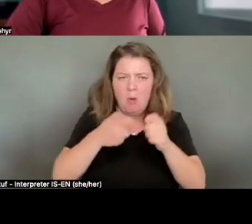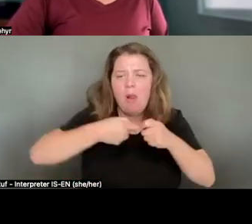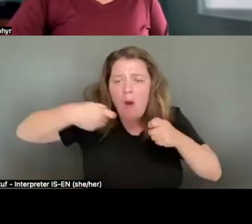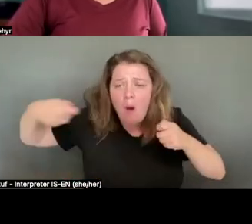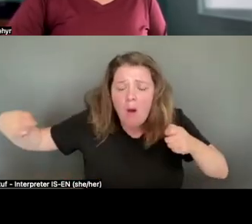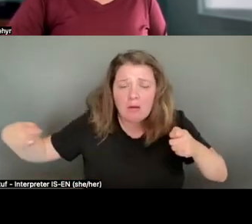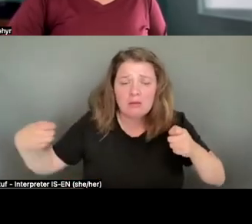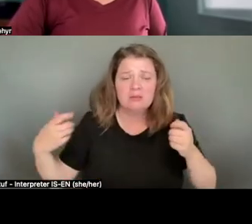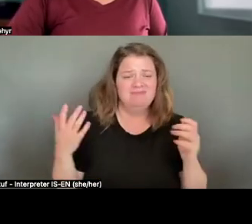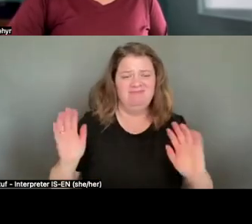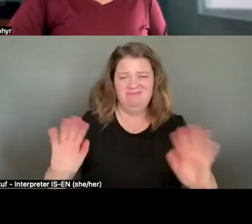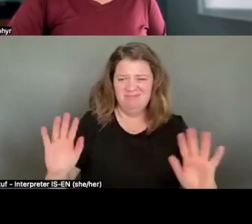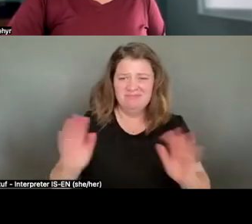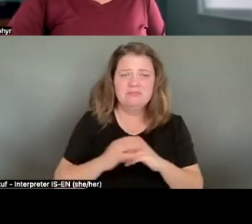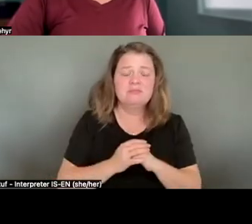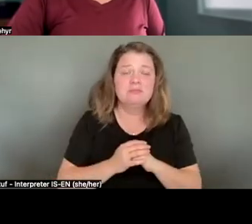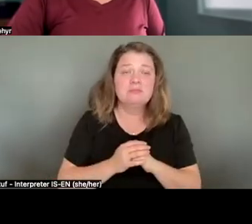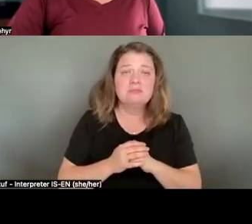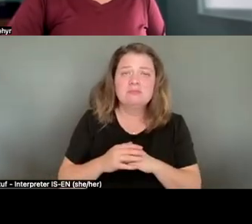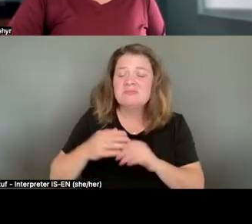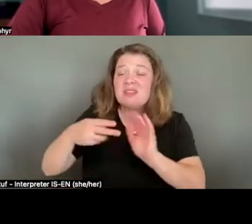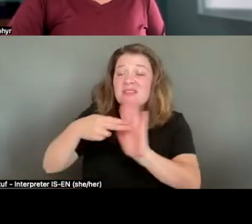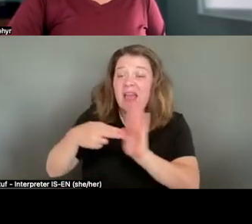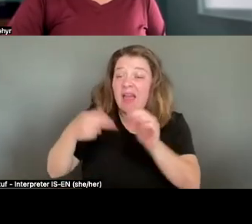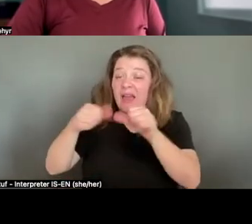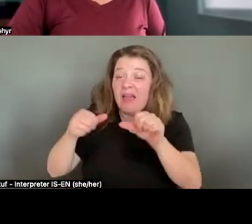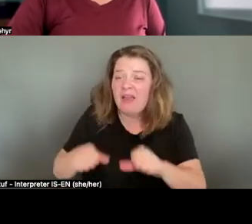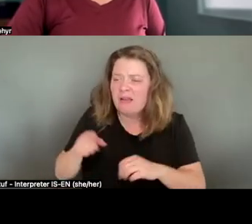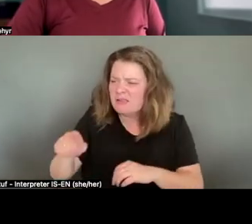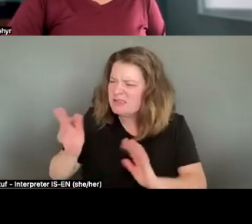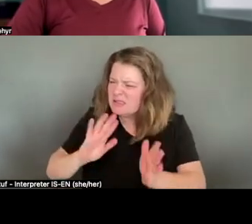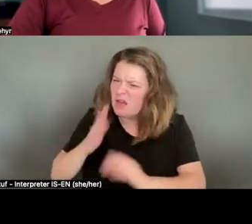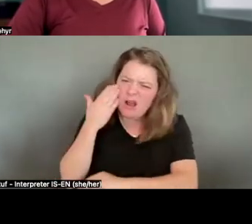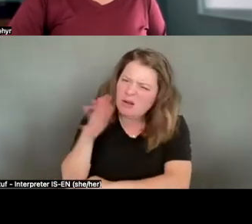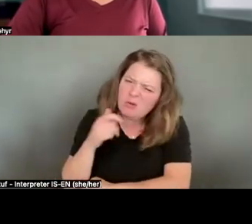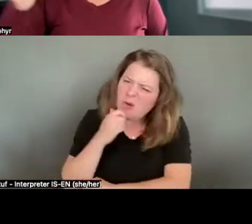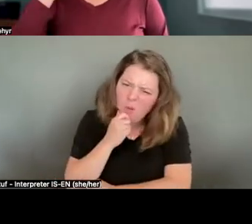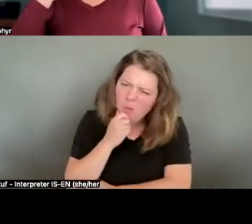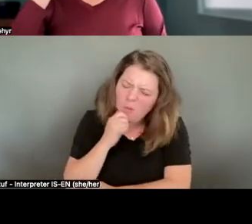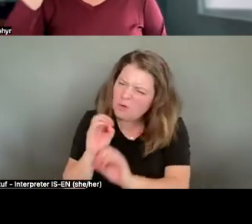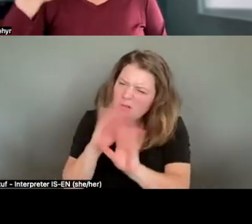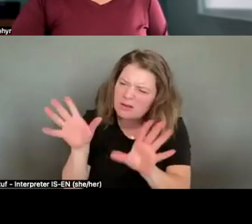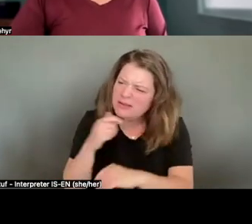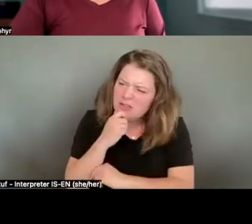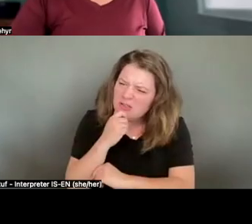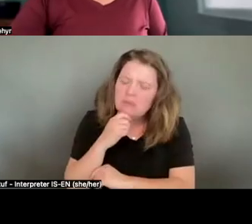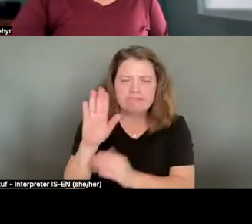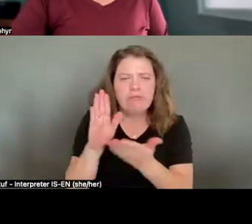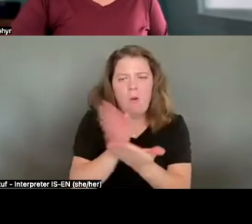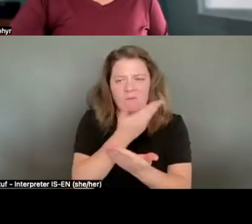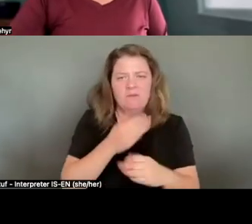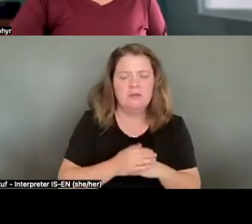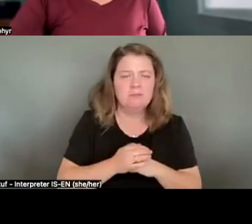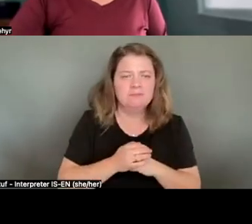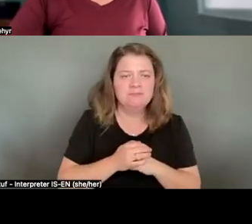did not recognize the sign, or the sign was not clear. And then there were other responses that